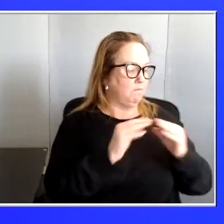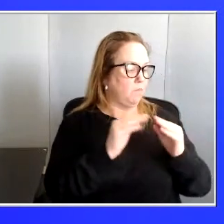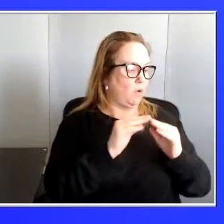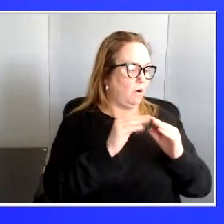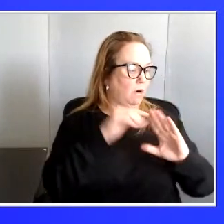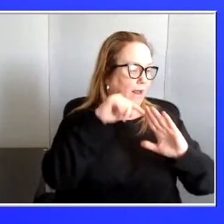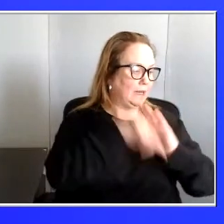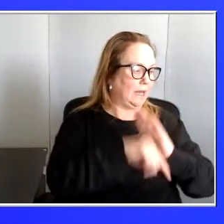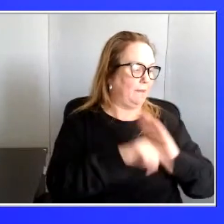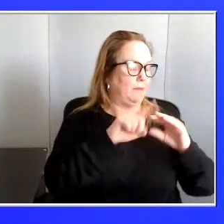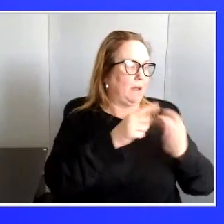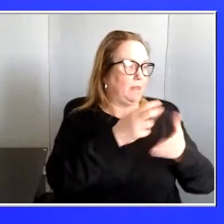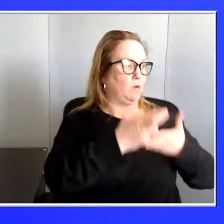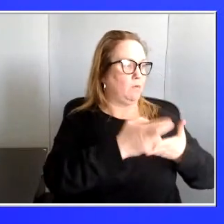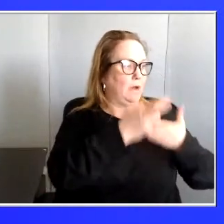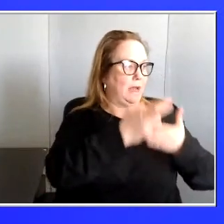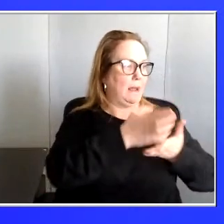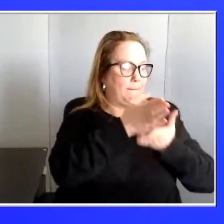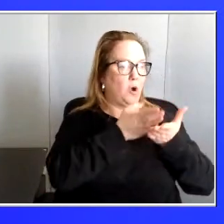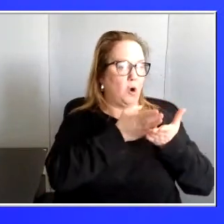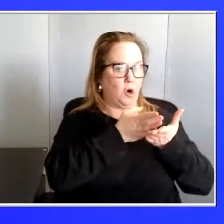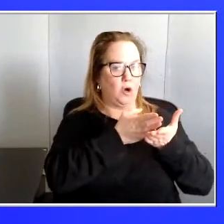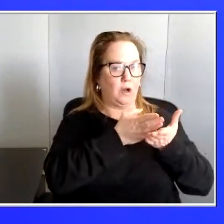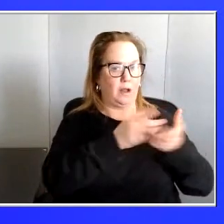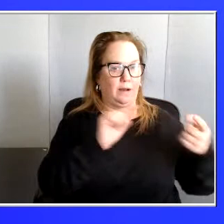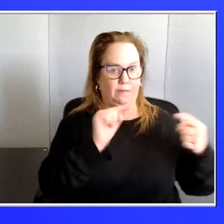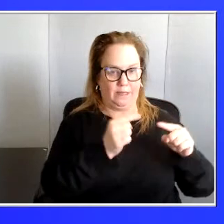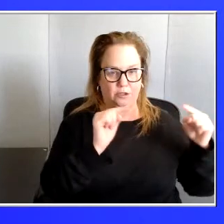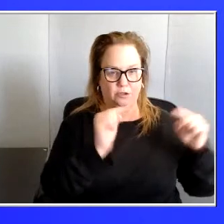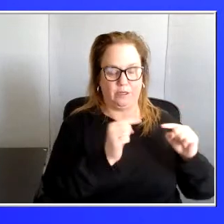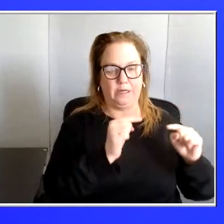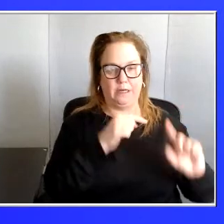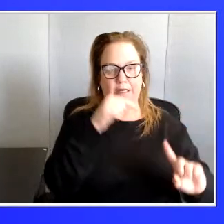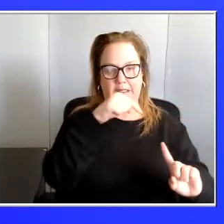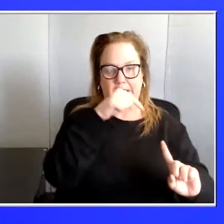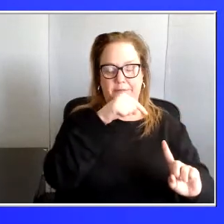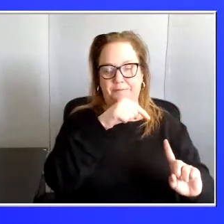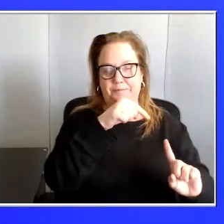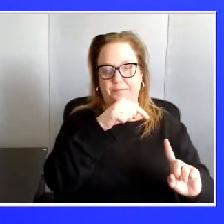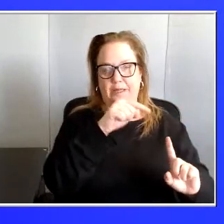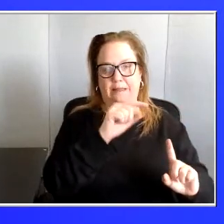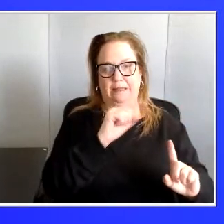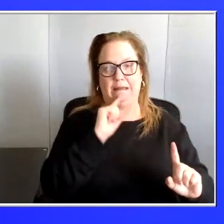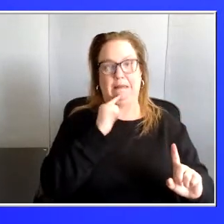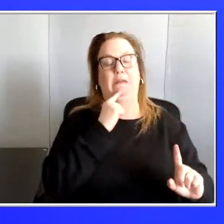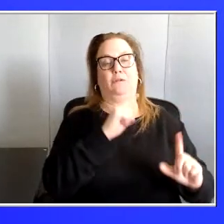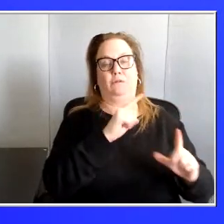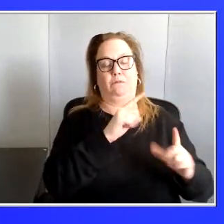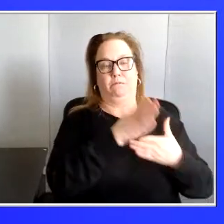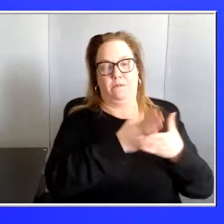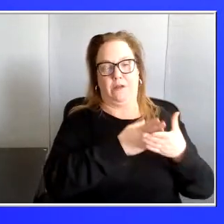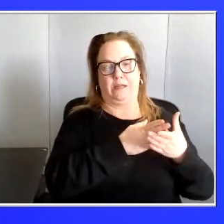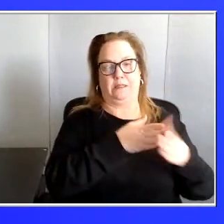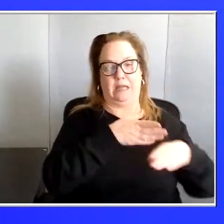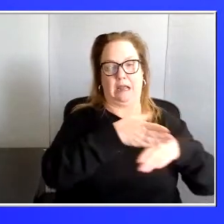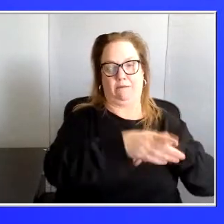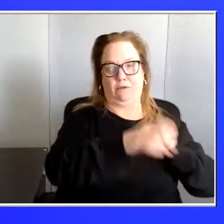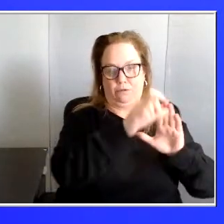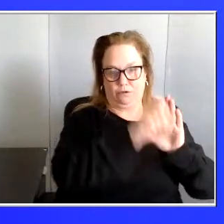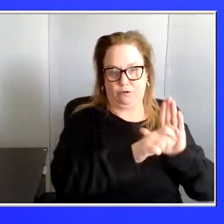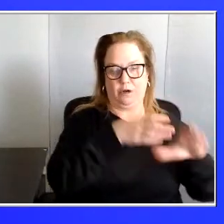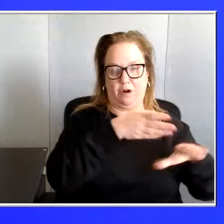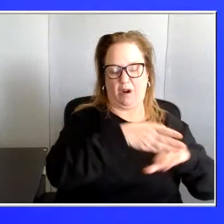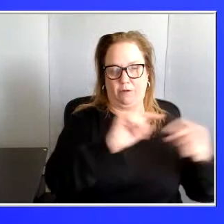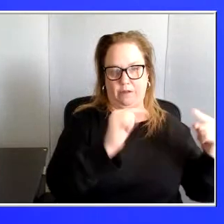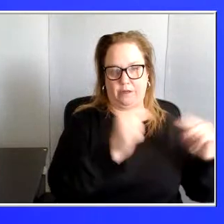the rehab side of an injury, specifically in the acute phase, post-operatively or right after an injury in